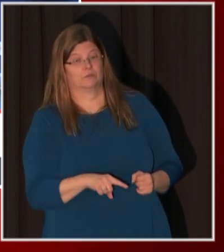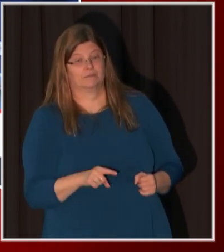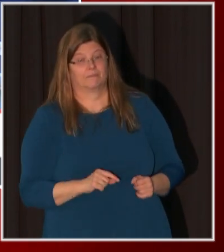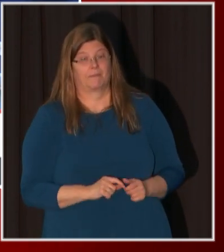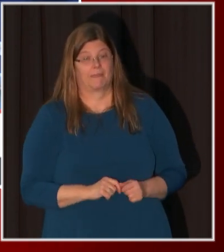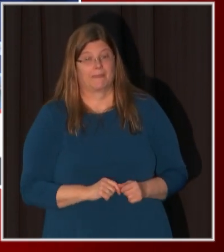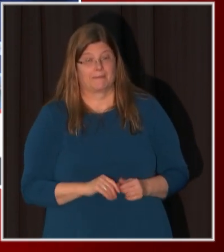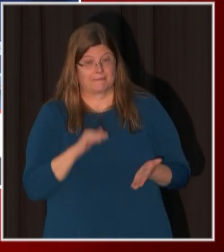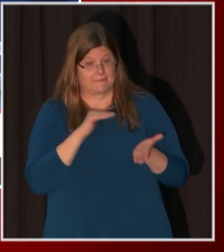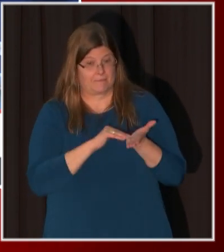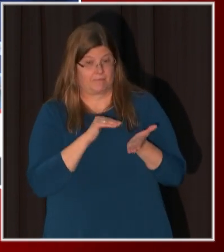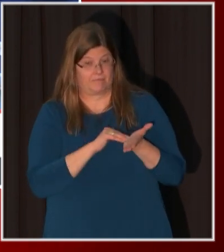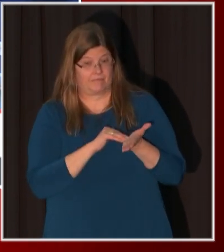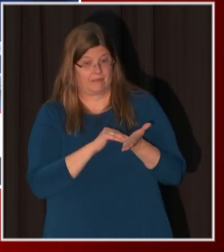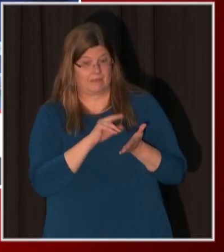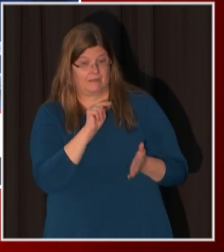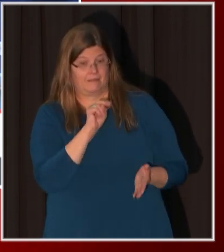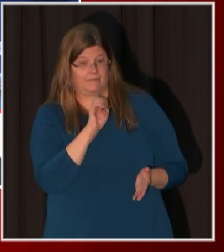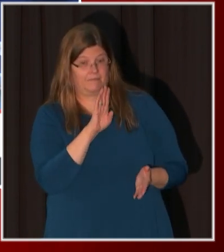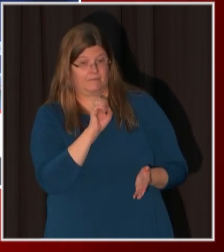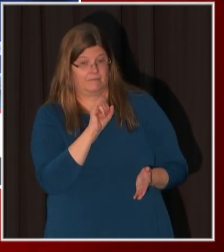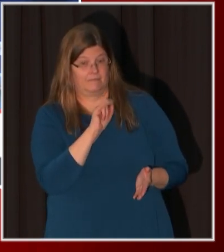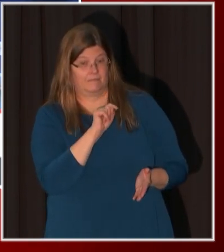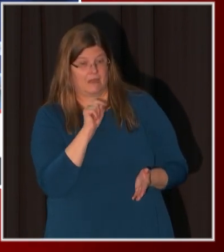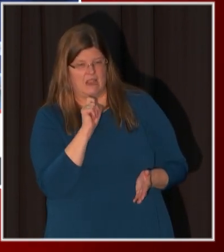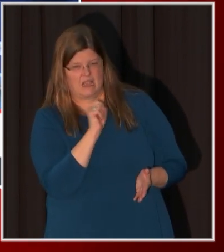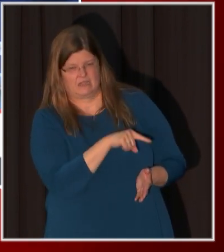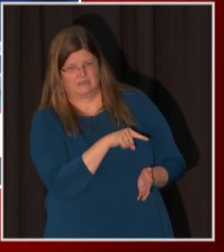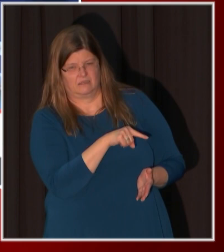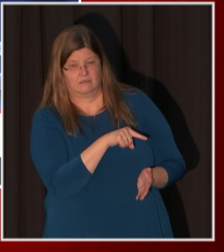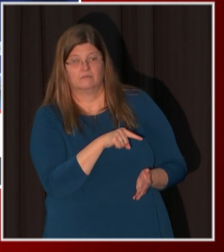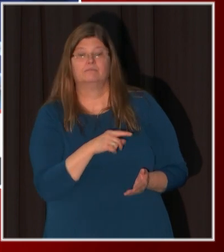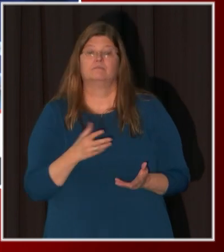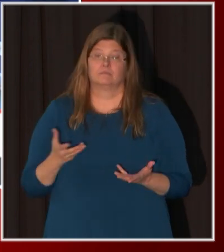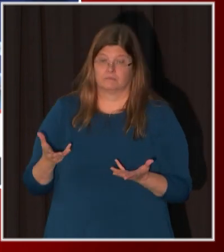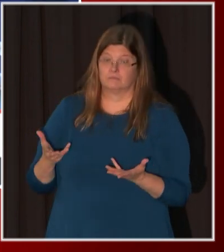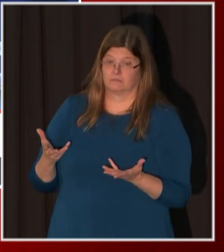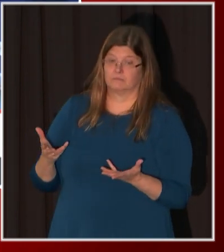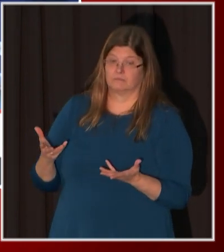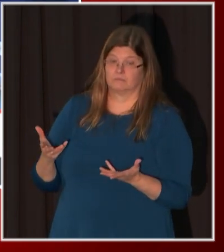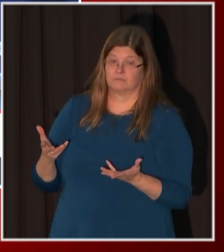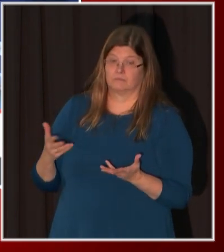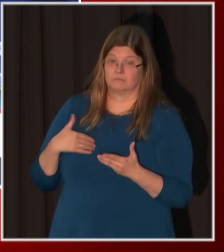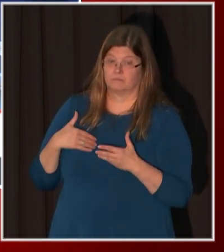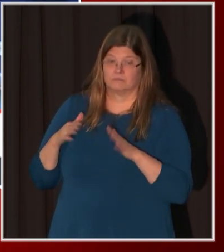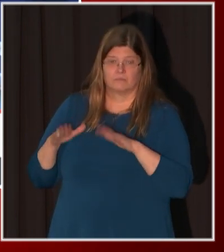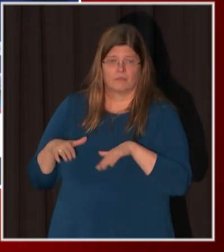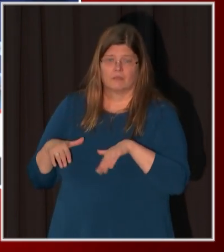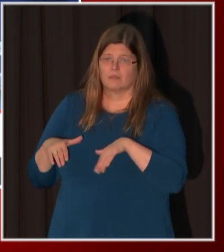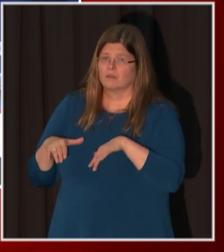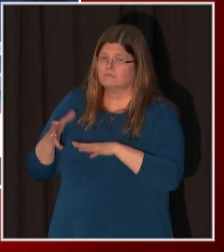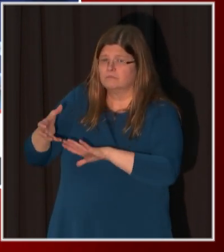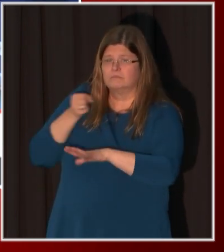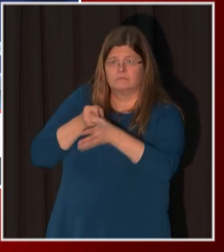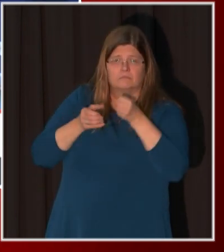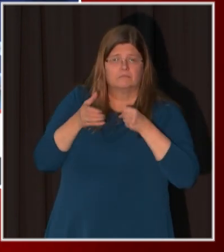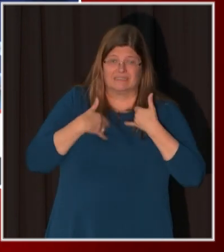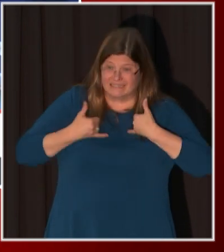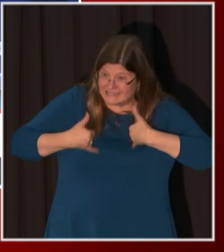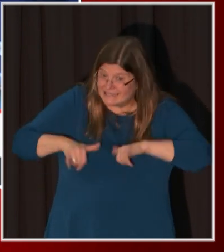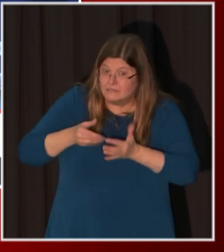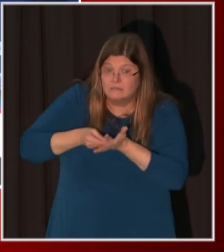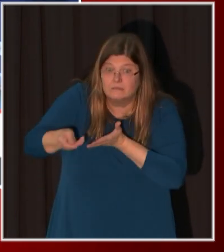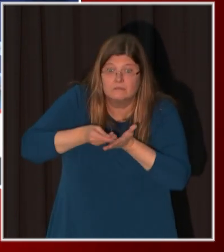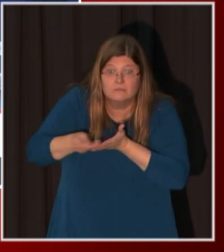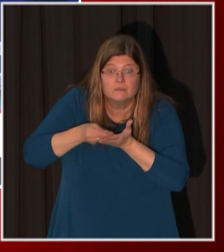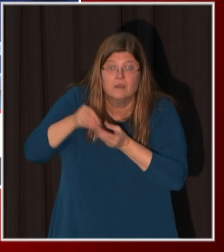right? Yeah, to my knowledge, we have not moved any ventilators out of the city. We continue to procure more. Right. We are expecting 93 more